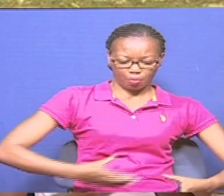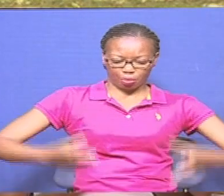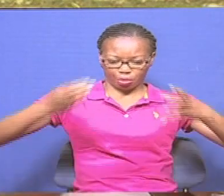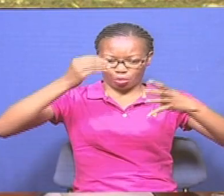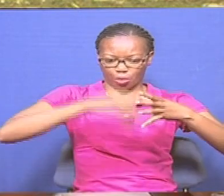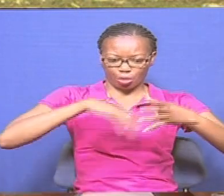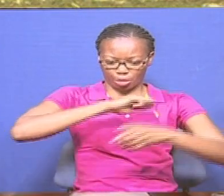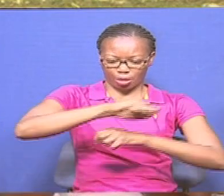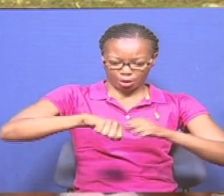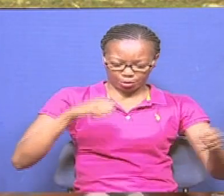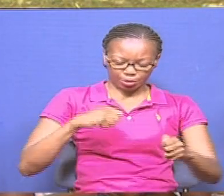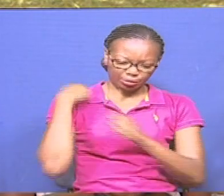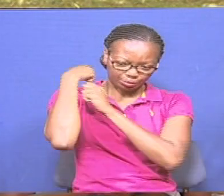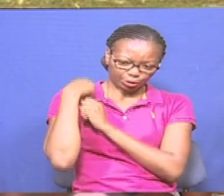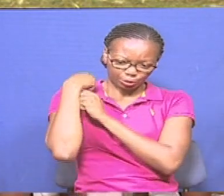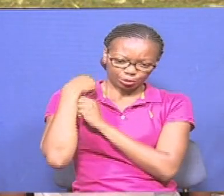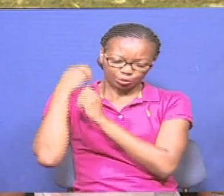them in a bag and sell,